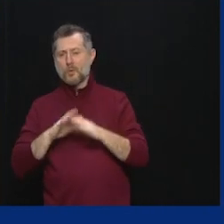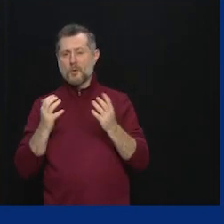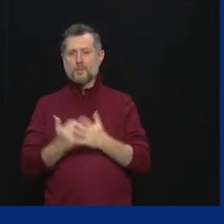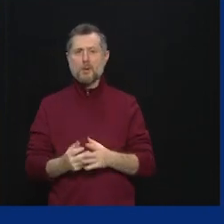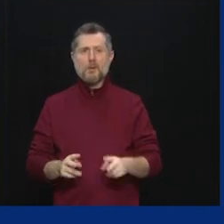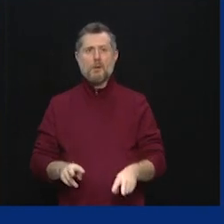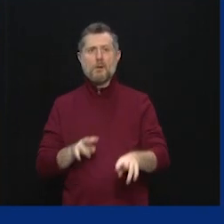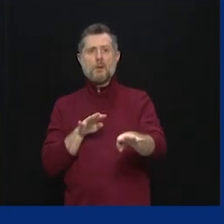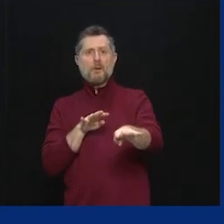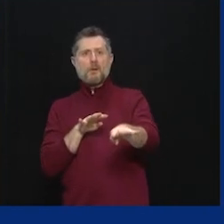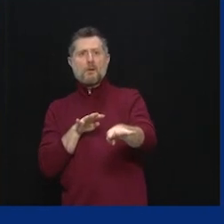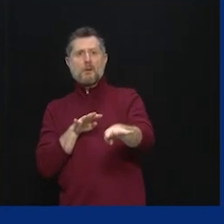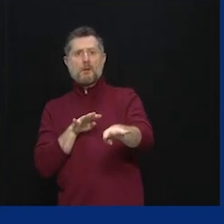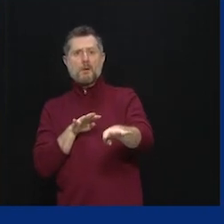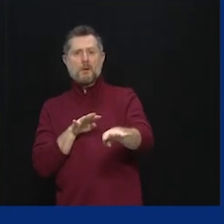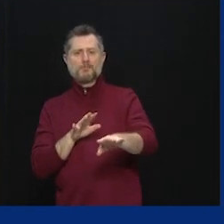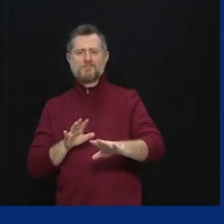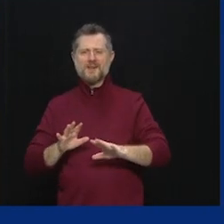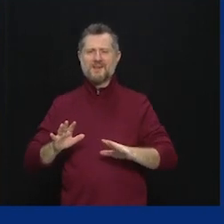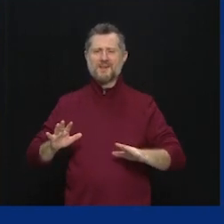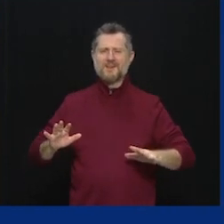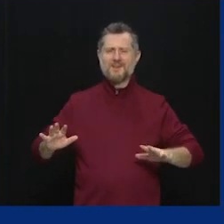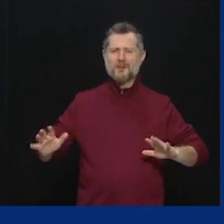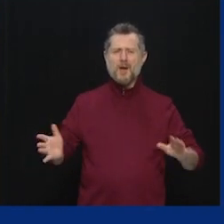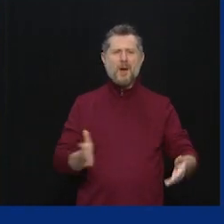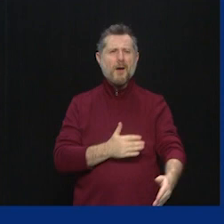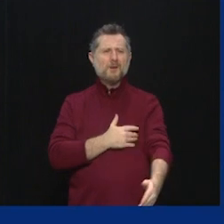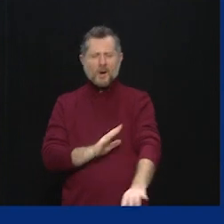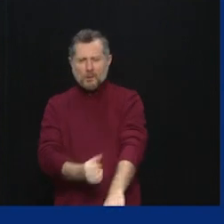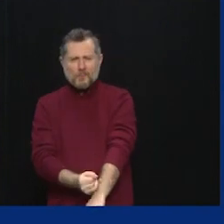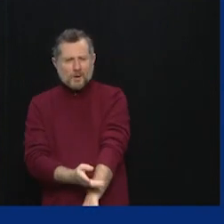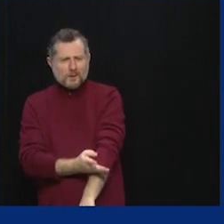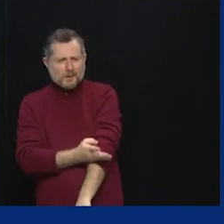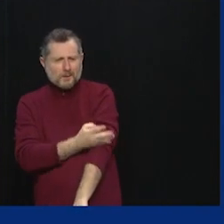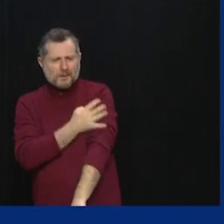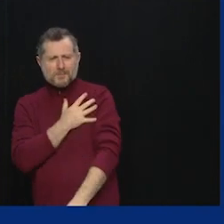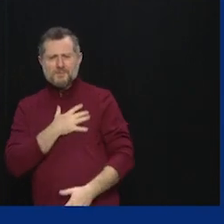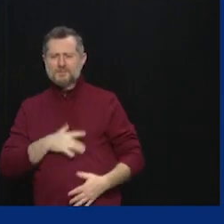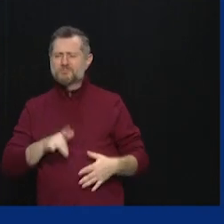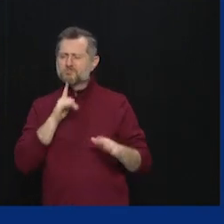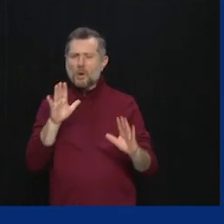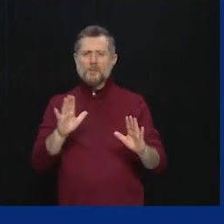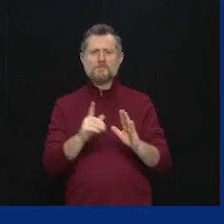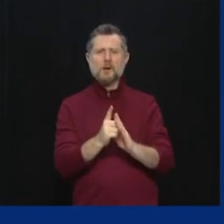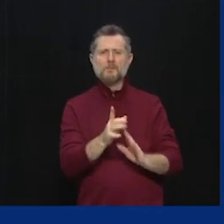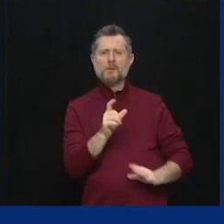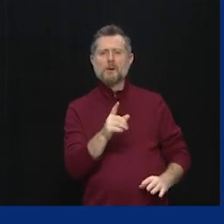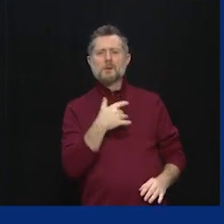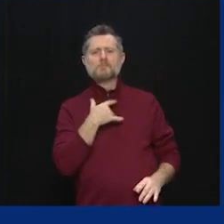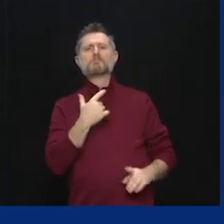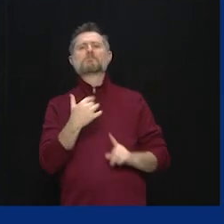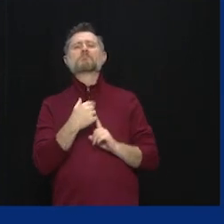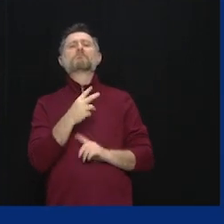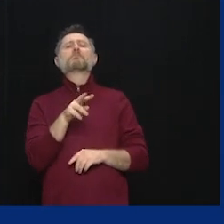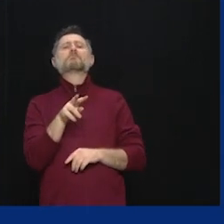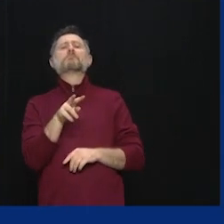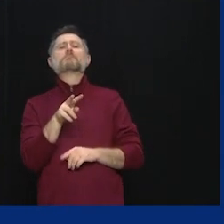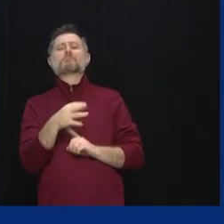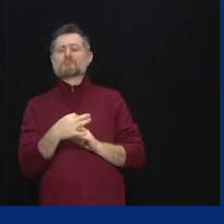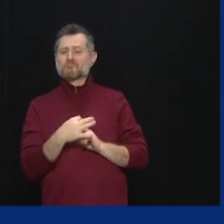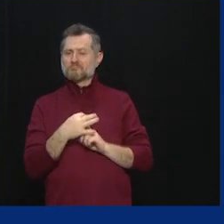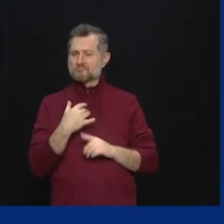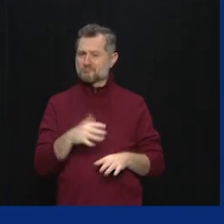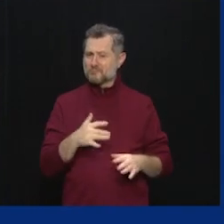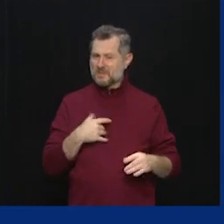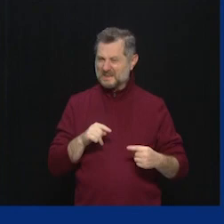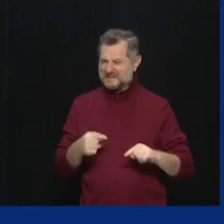to thank everyone for giving that moment to remind us that, yes, we have some differences, but we are united